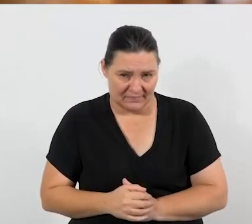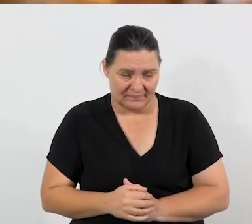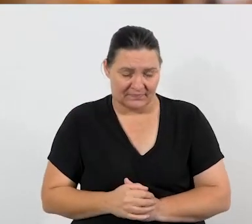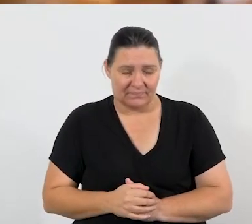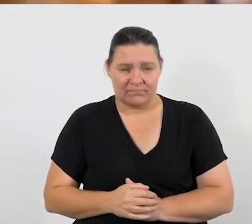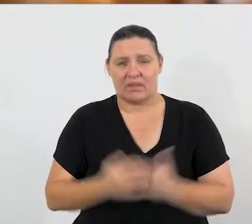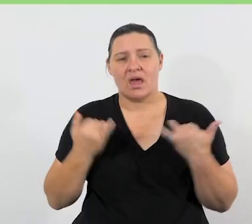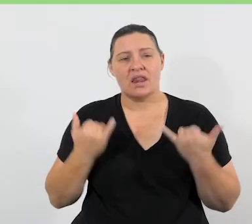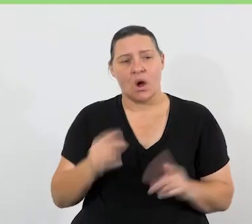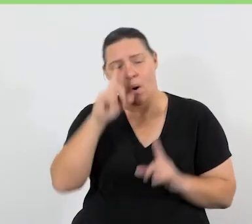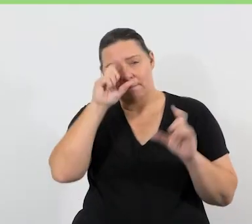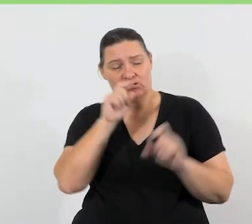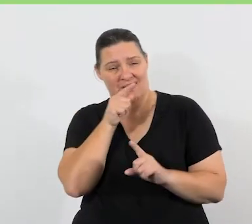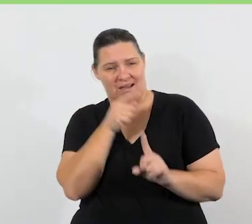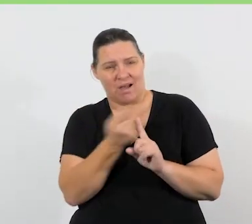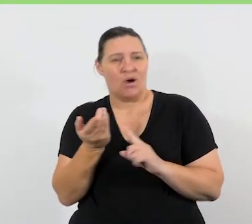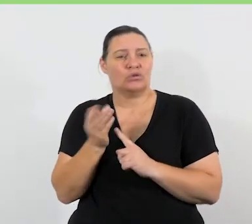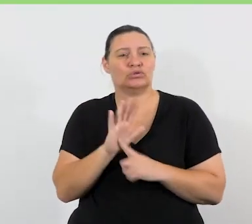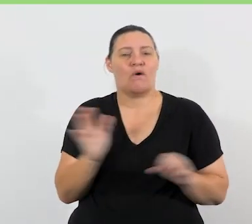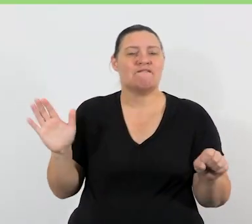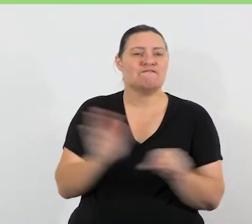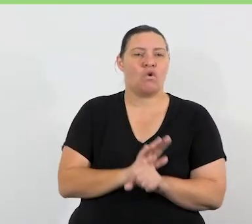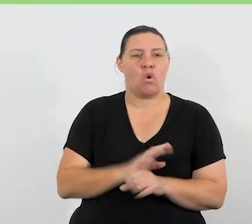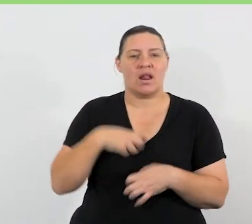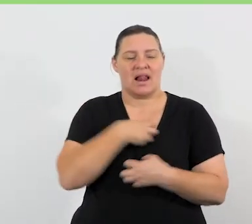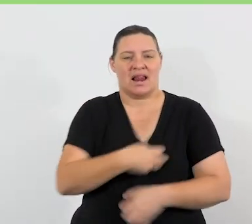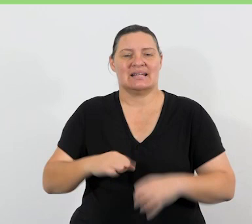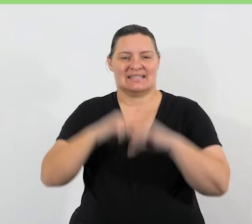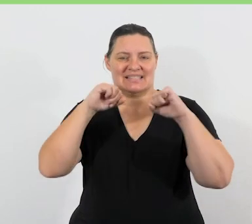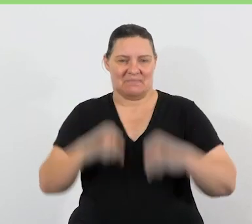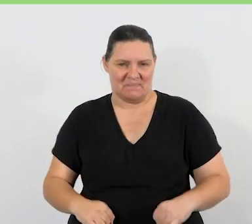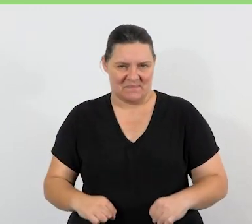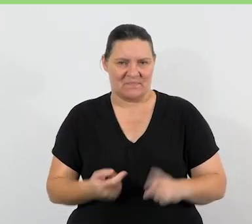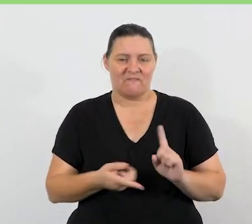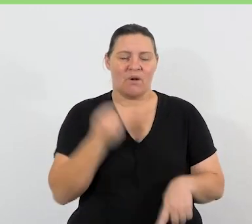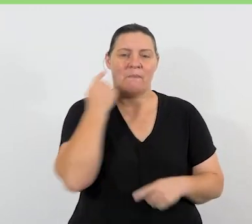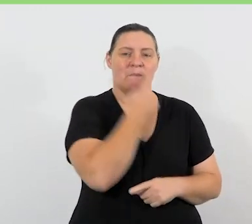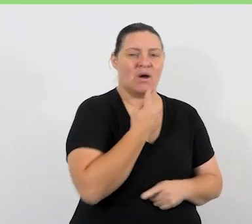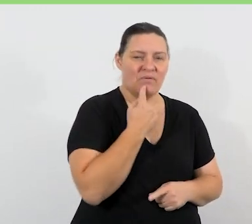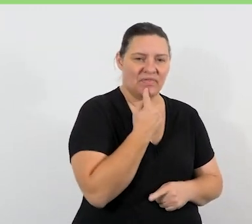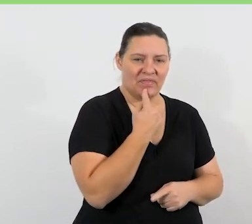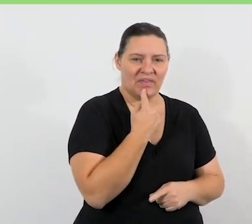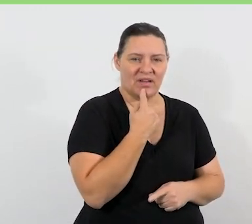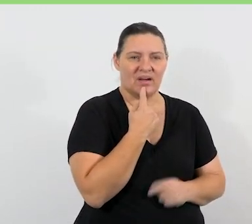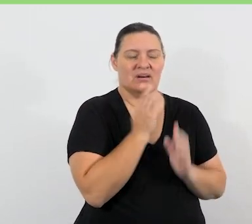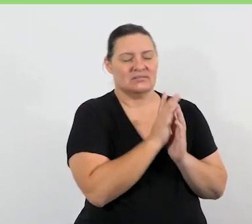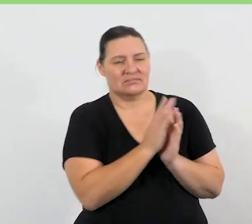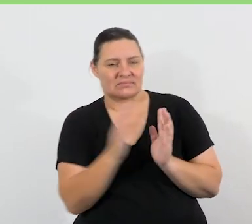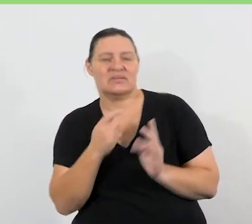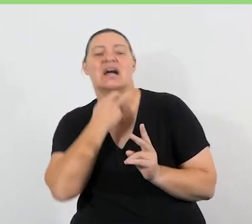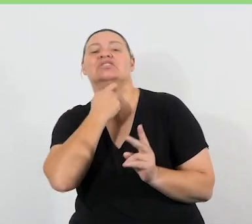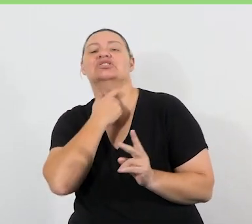Now, this is a picture that shows the whole digestive system, starting from the mouth over here,